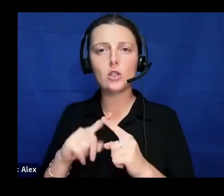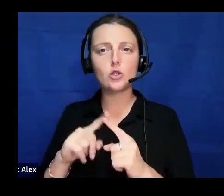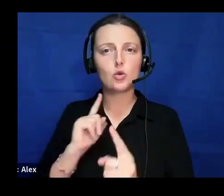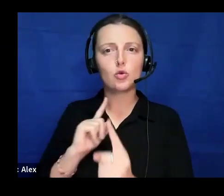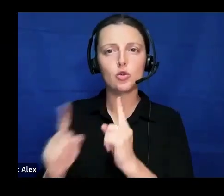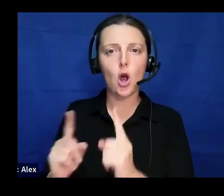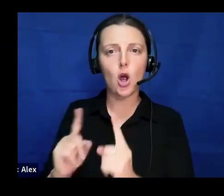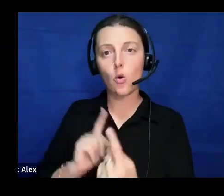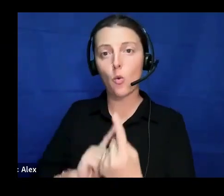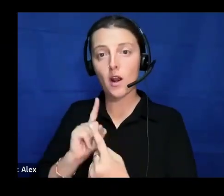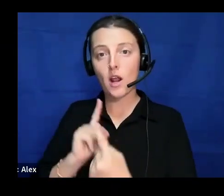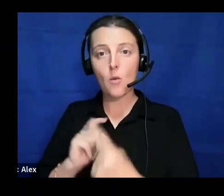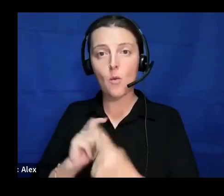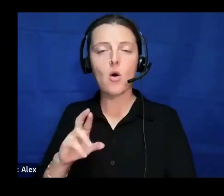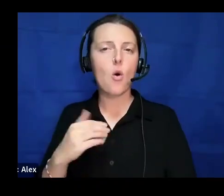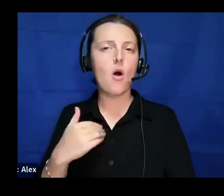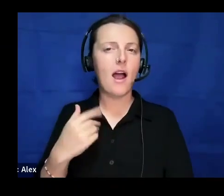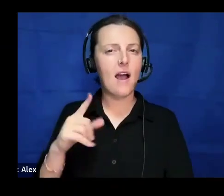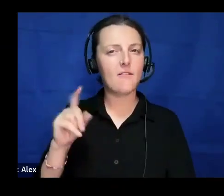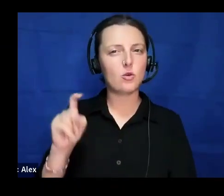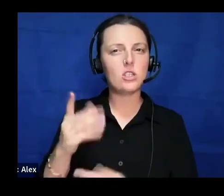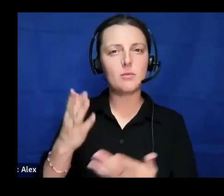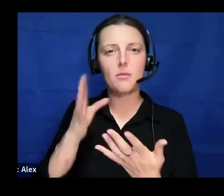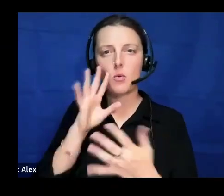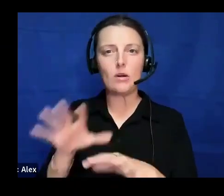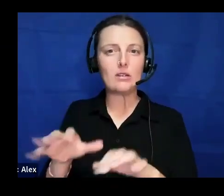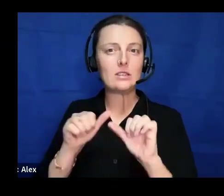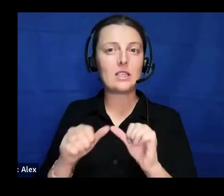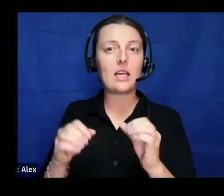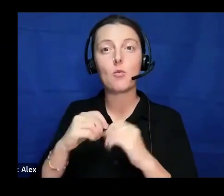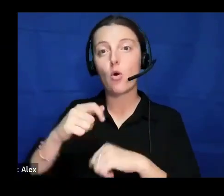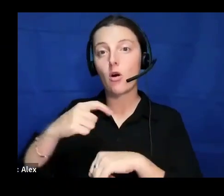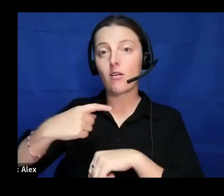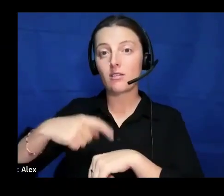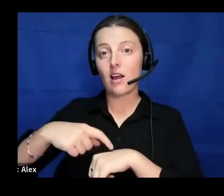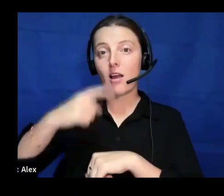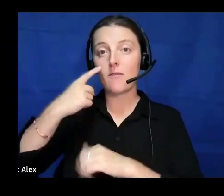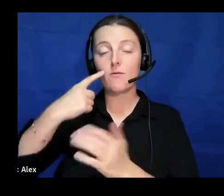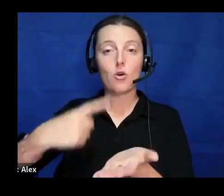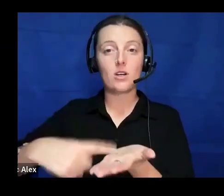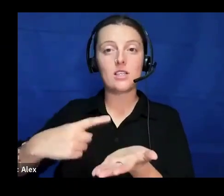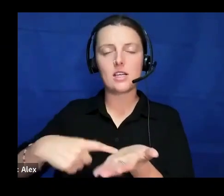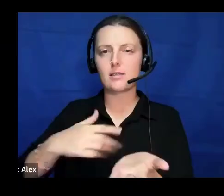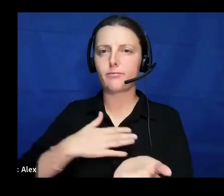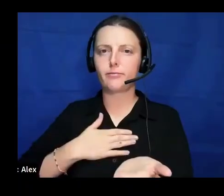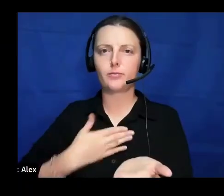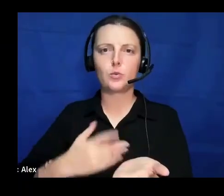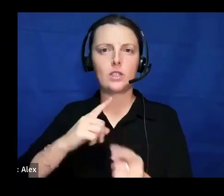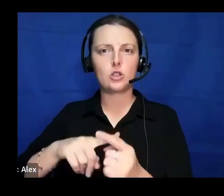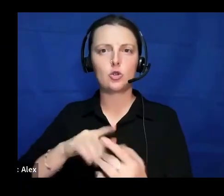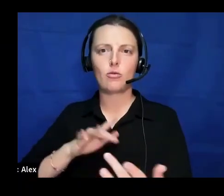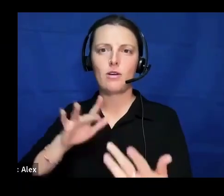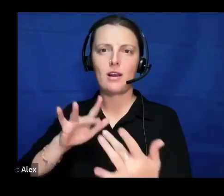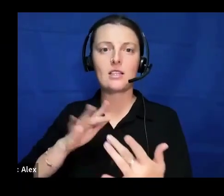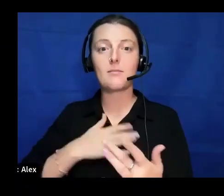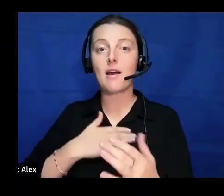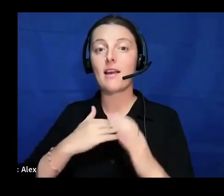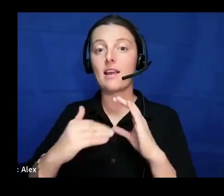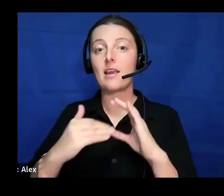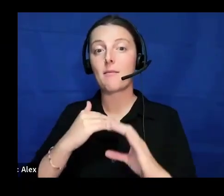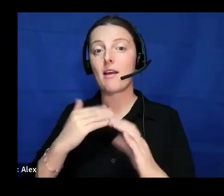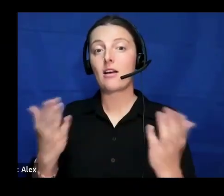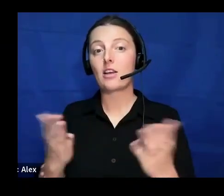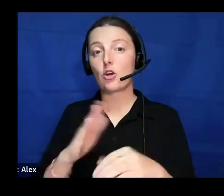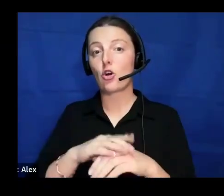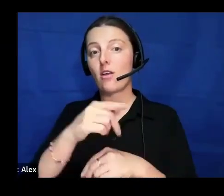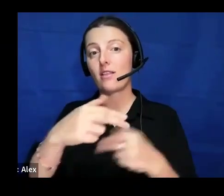has a question that might take a little bit more time to discuss, I'm happy to connect. My email is here on the slide as well as my